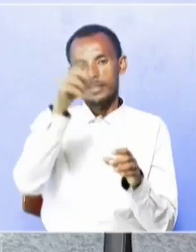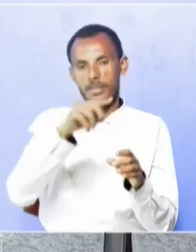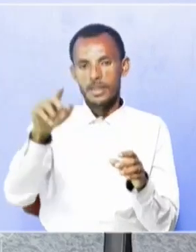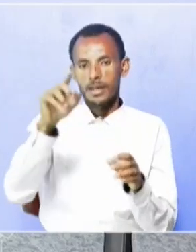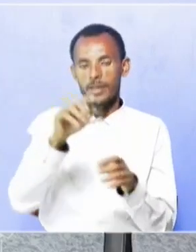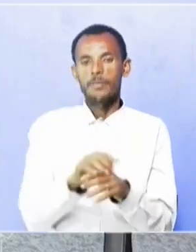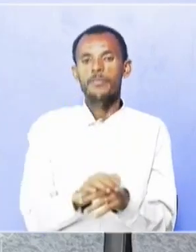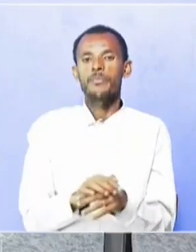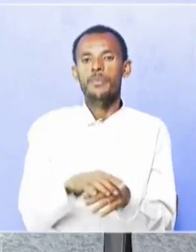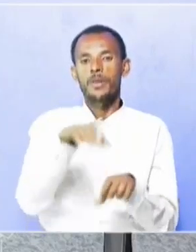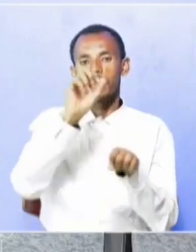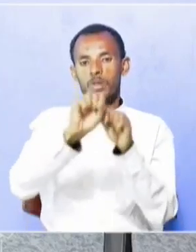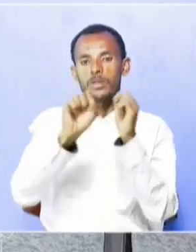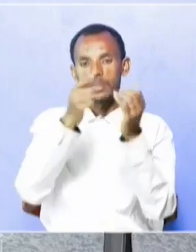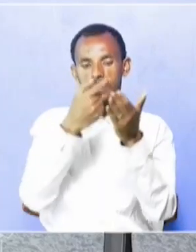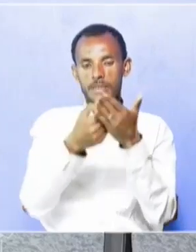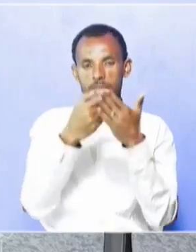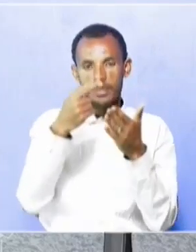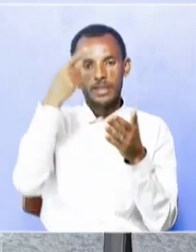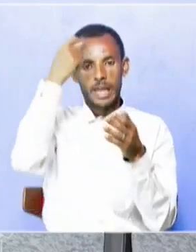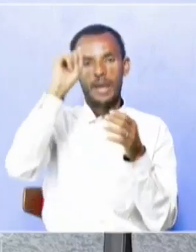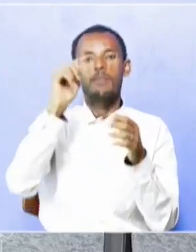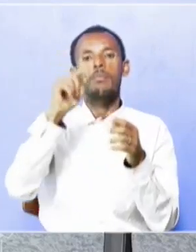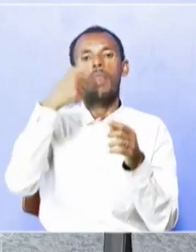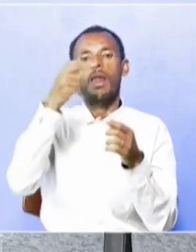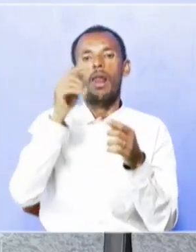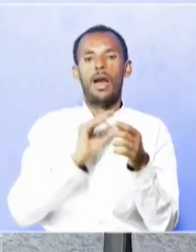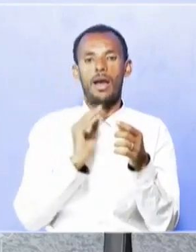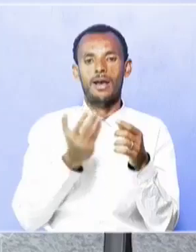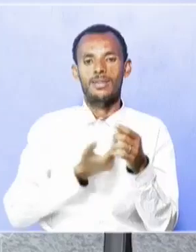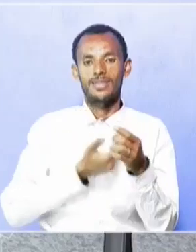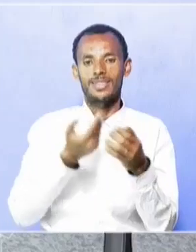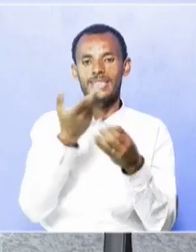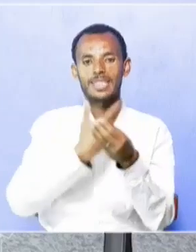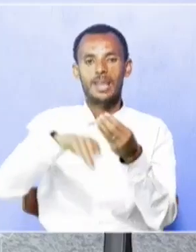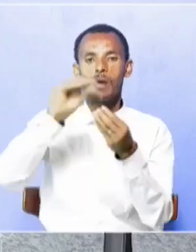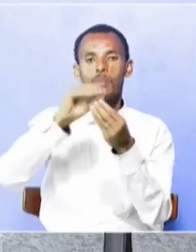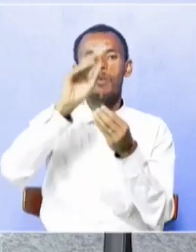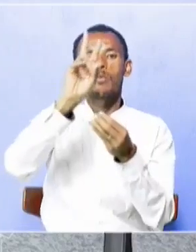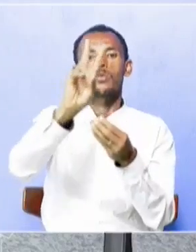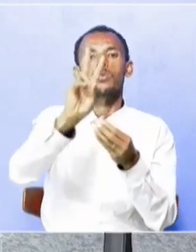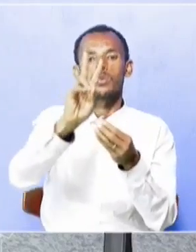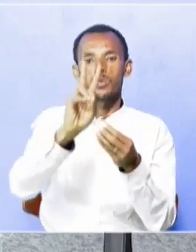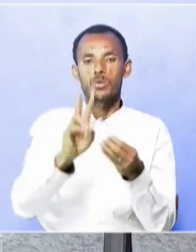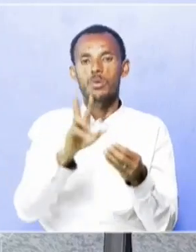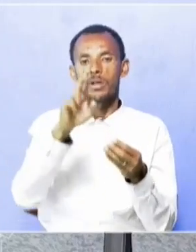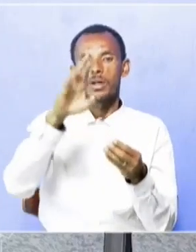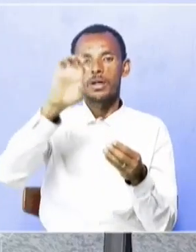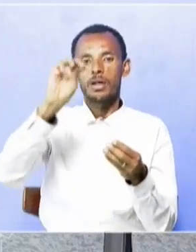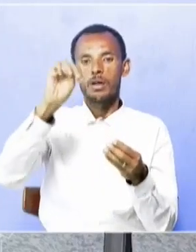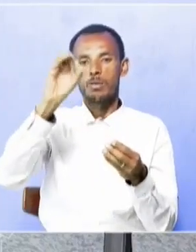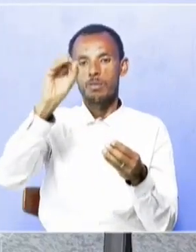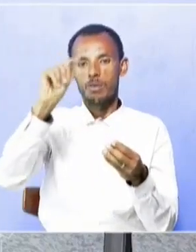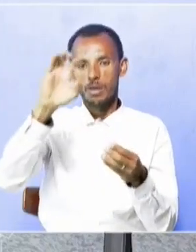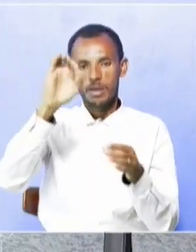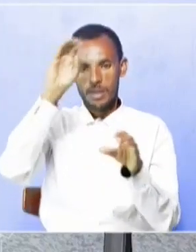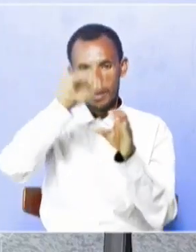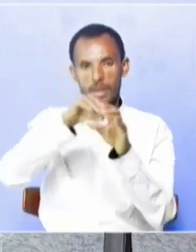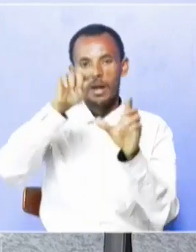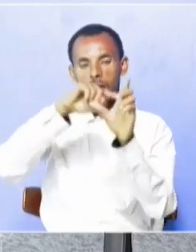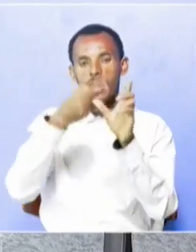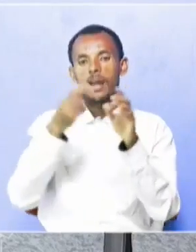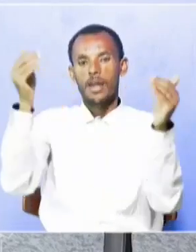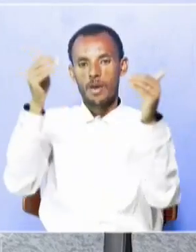right? So this theorem tells us the sum of these two remote interior angles is equal